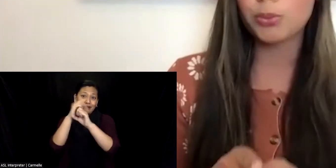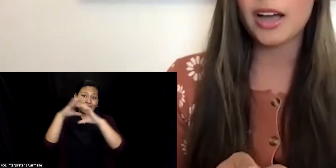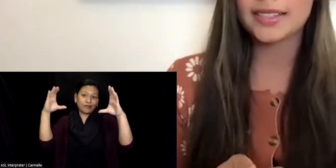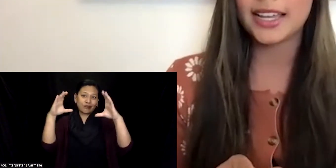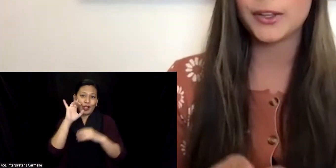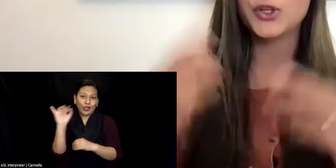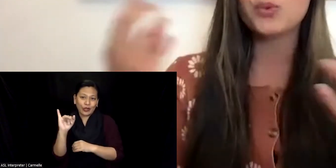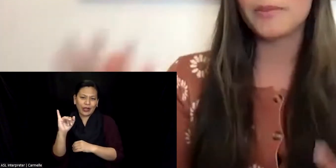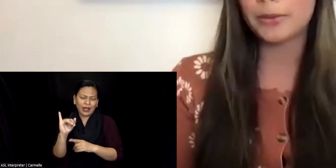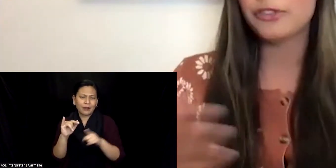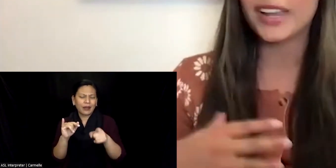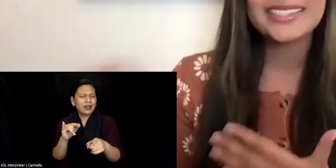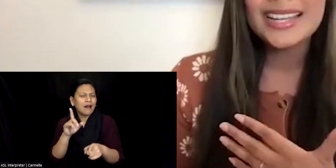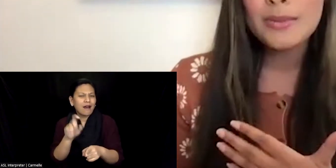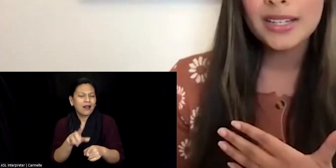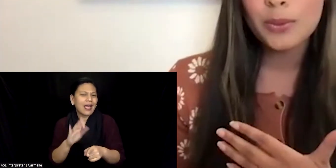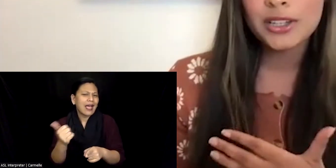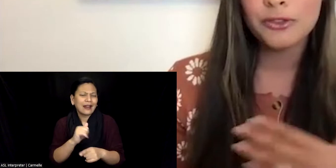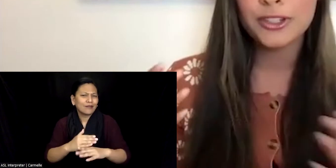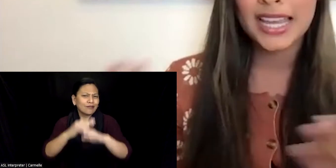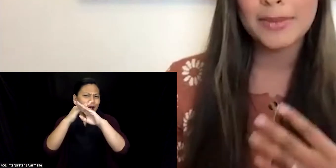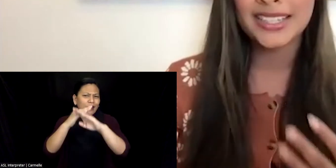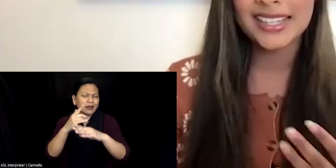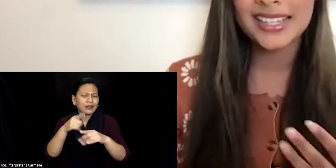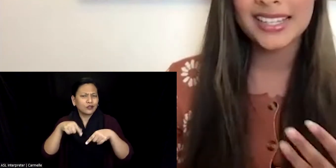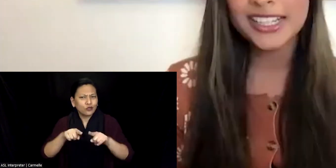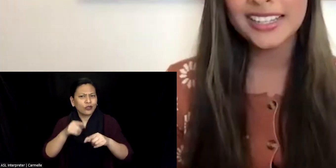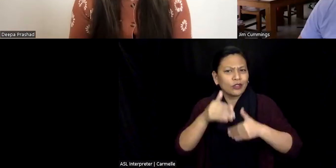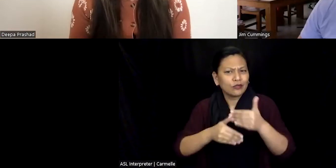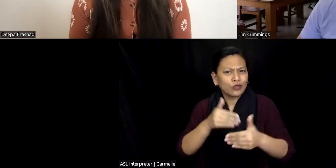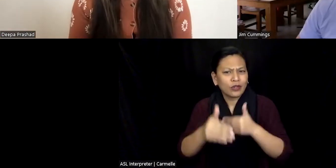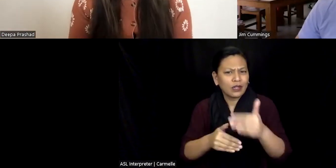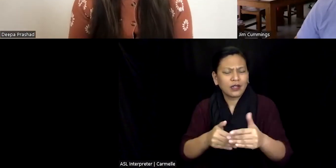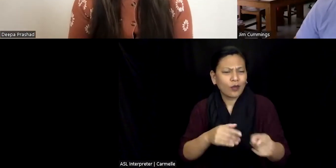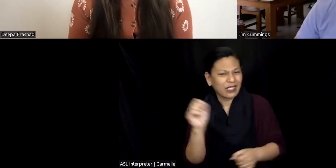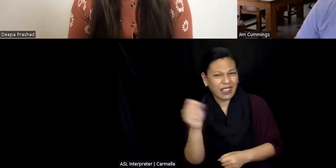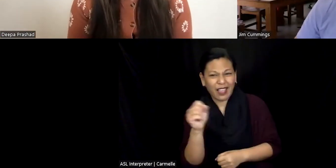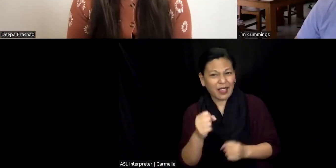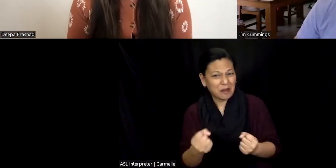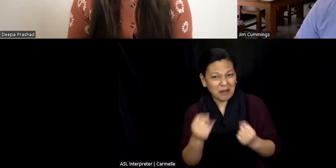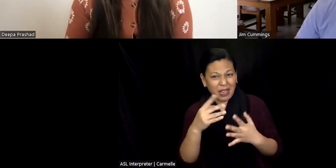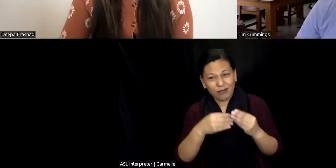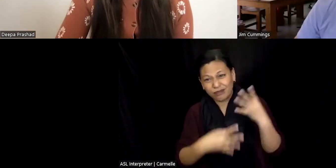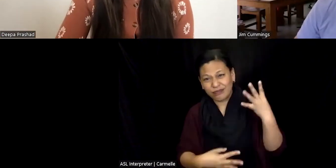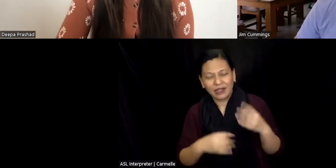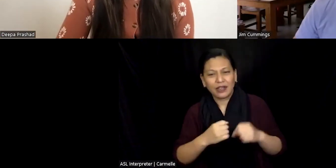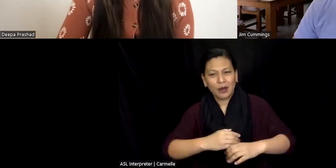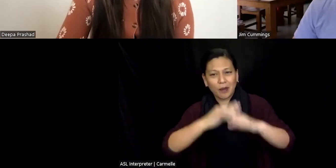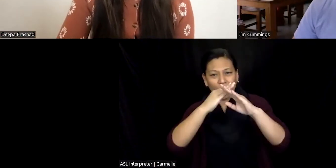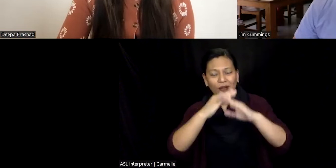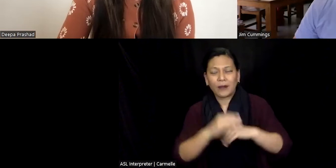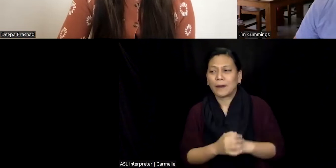specific roadblocks that you remember facing when you first came into the industry? All of them. I mean, yeah, like, you